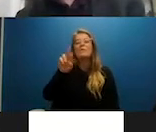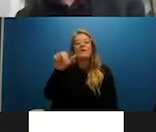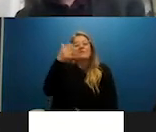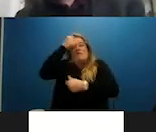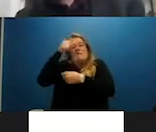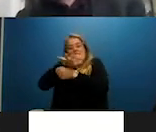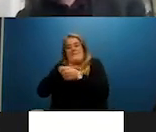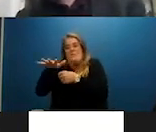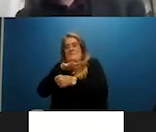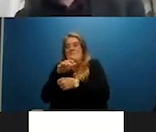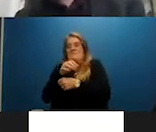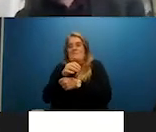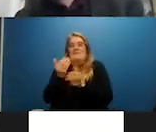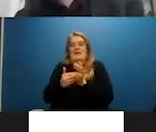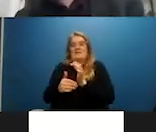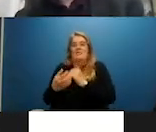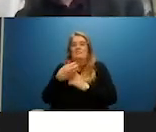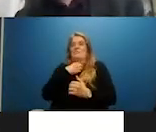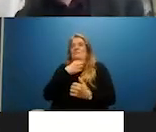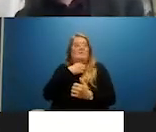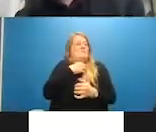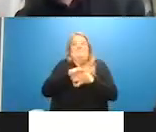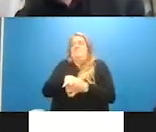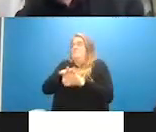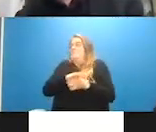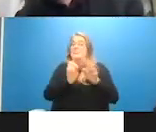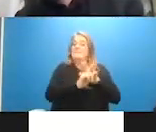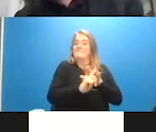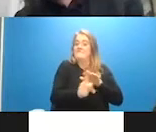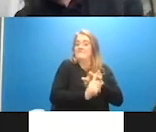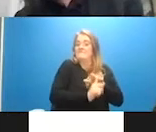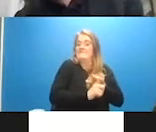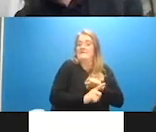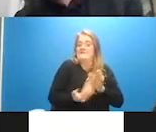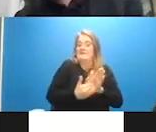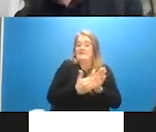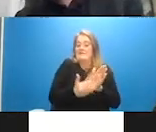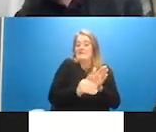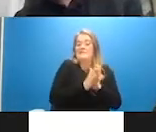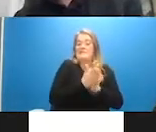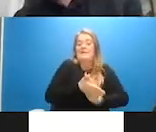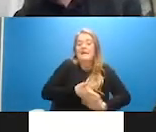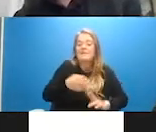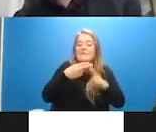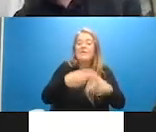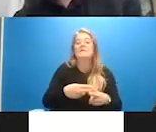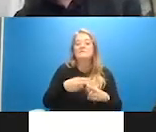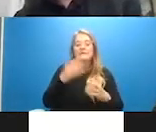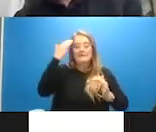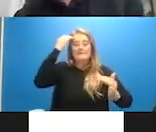you experience ongoing threats and pressures, the flight instinct gets triggered so often, you end up experiencing what people label as